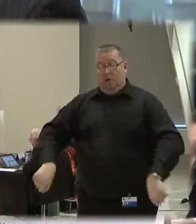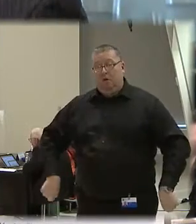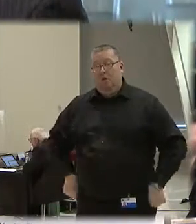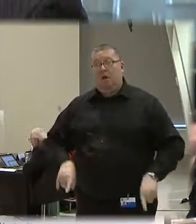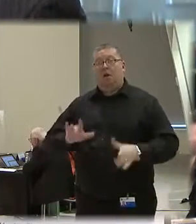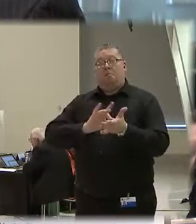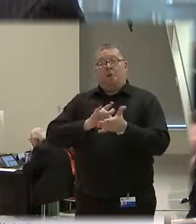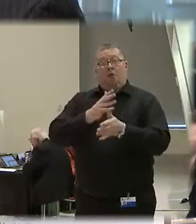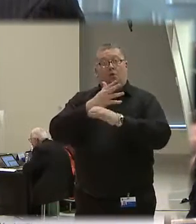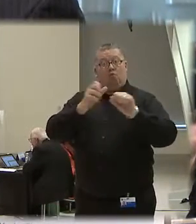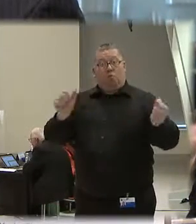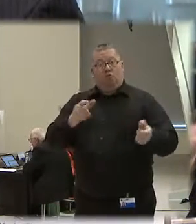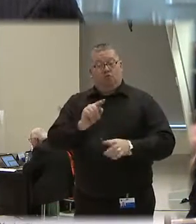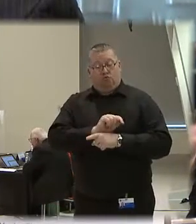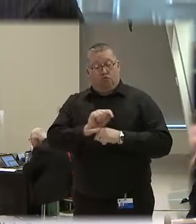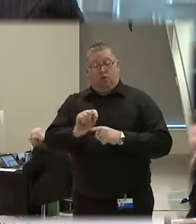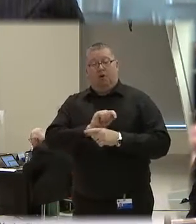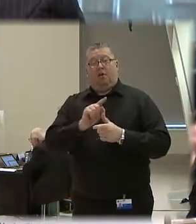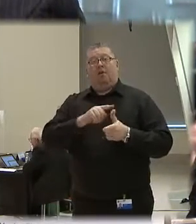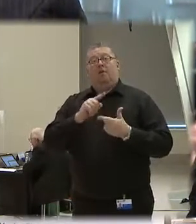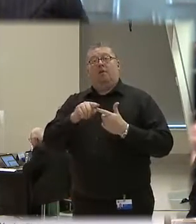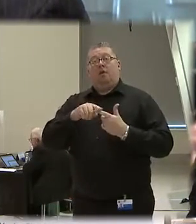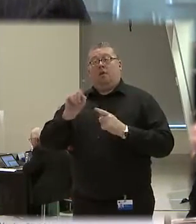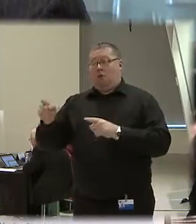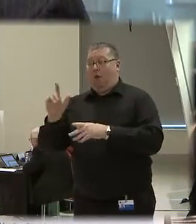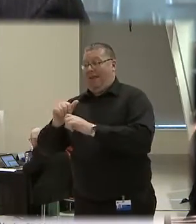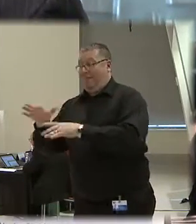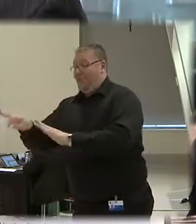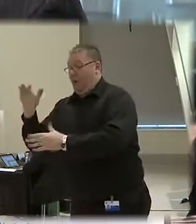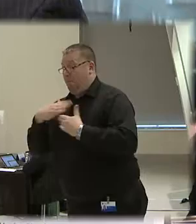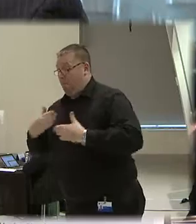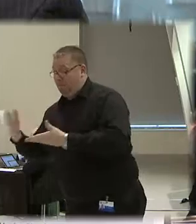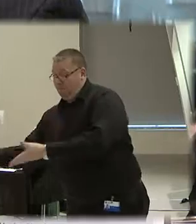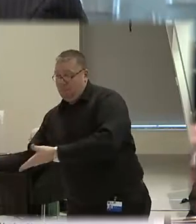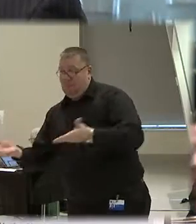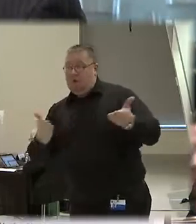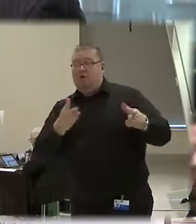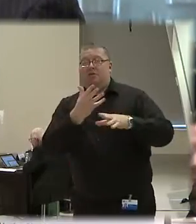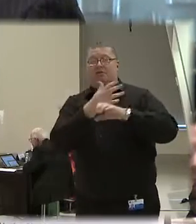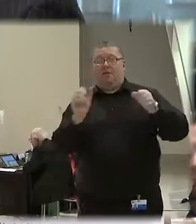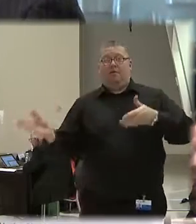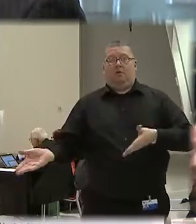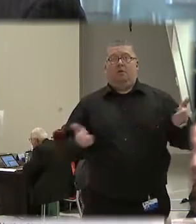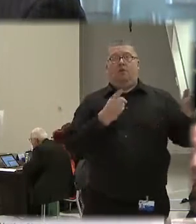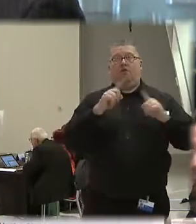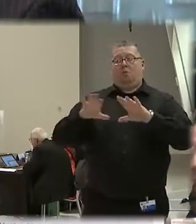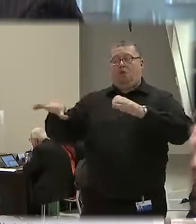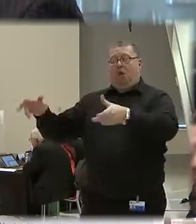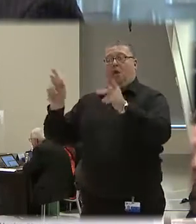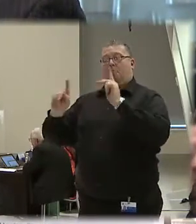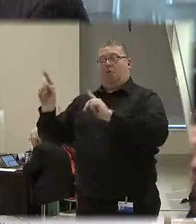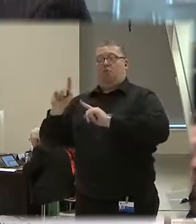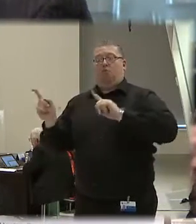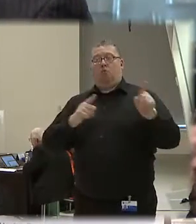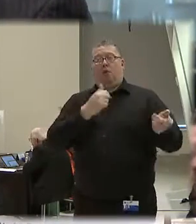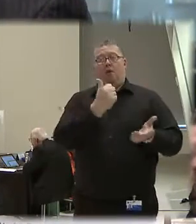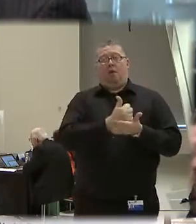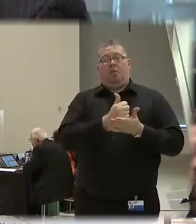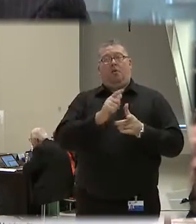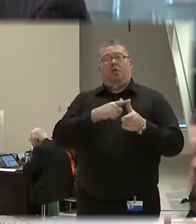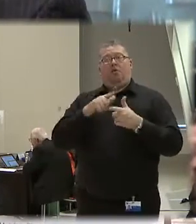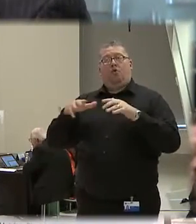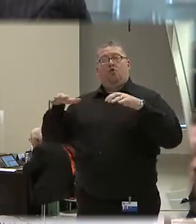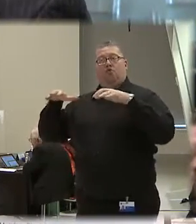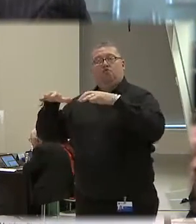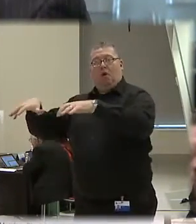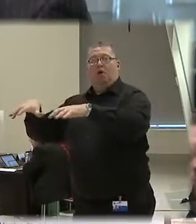training, field force extrication, and scenario-based training concerning the use of crowd control formations. And crowd